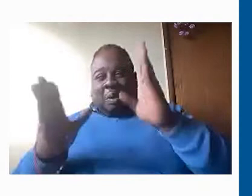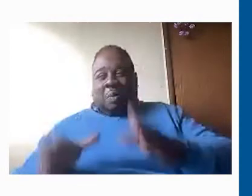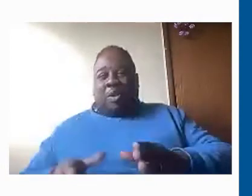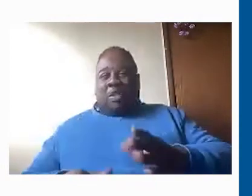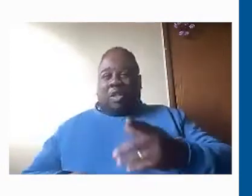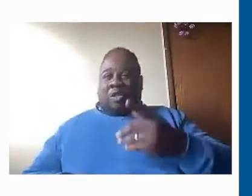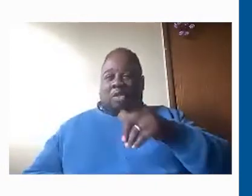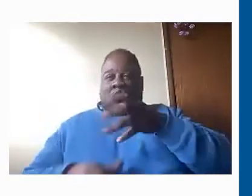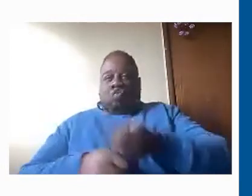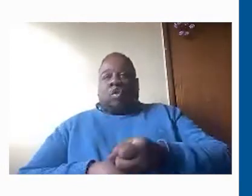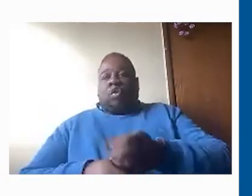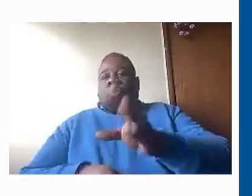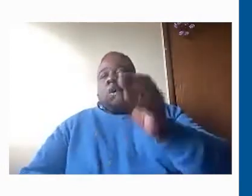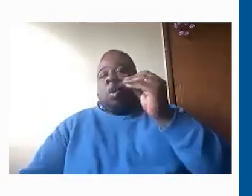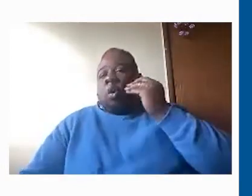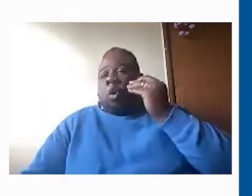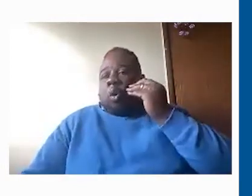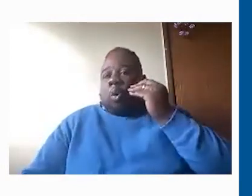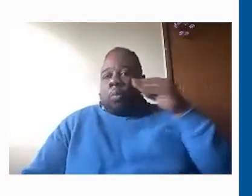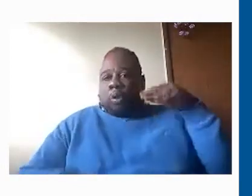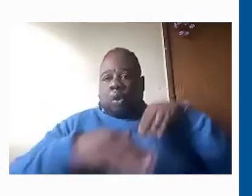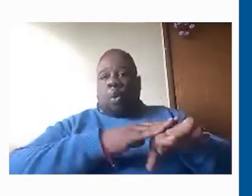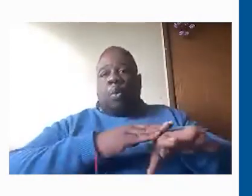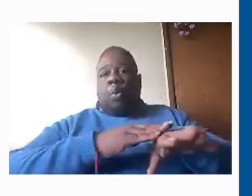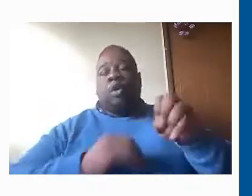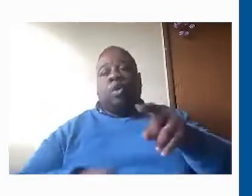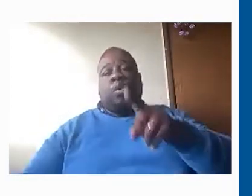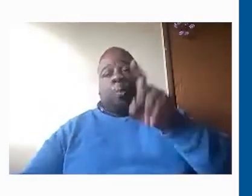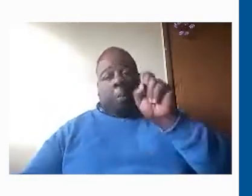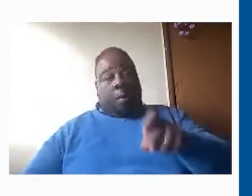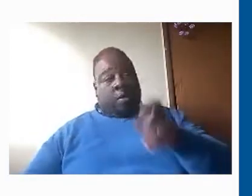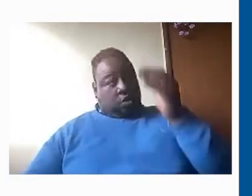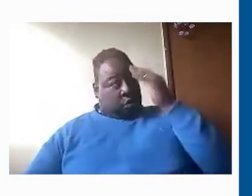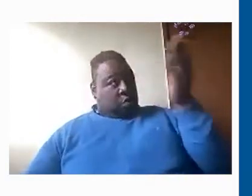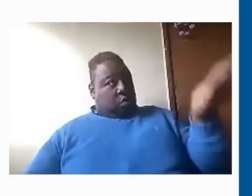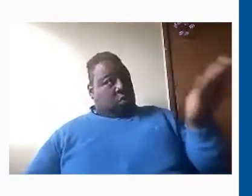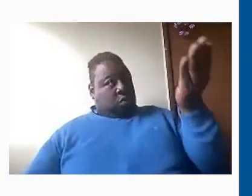you want to be able to trust that individual to help you if there is an emergency.